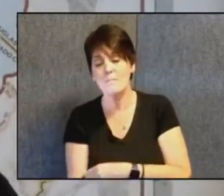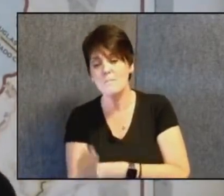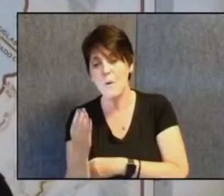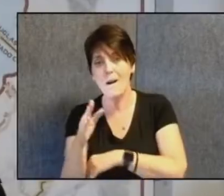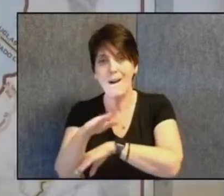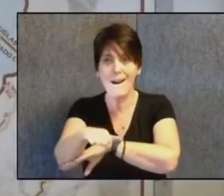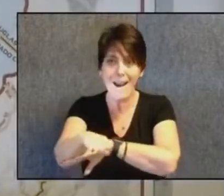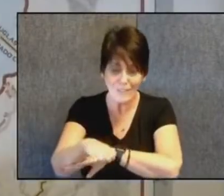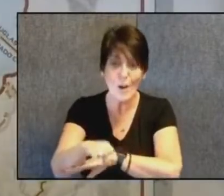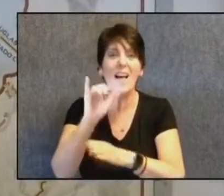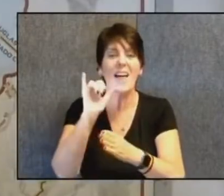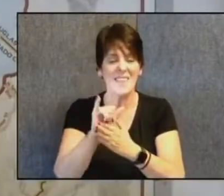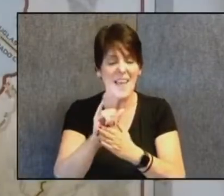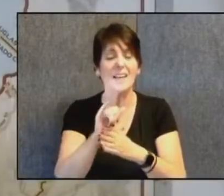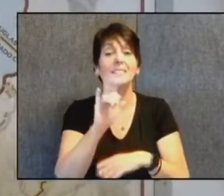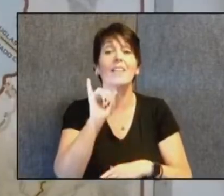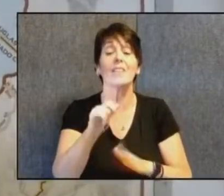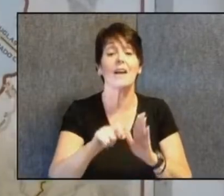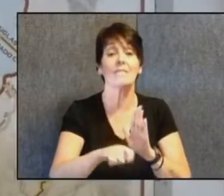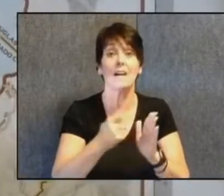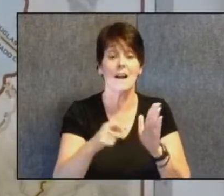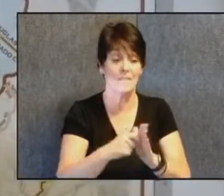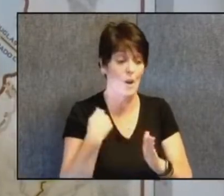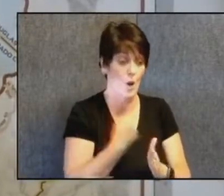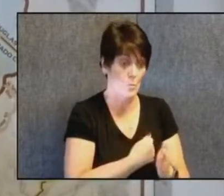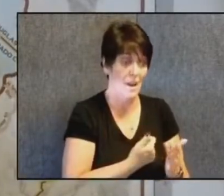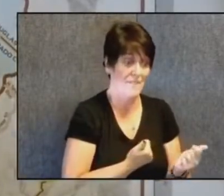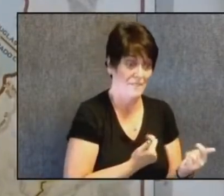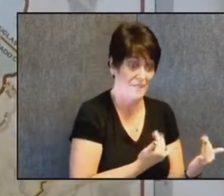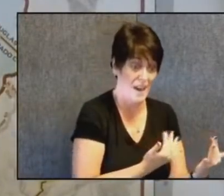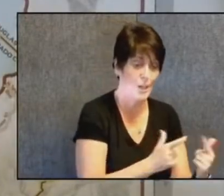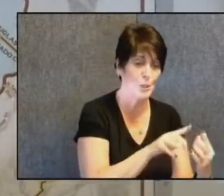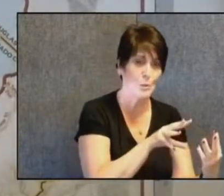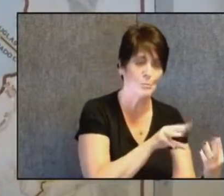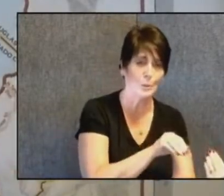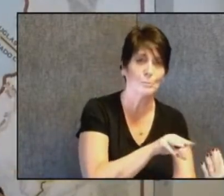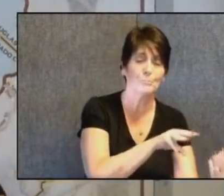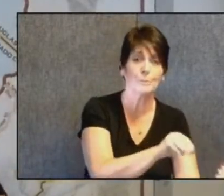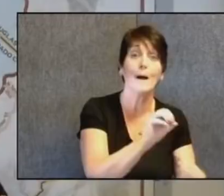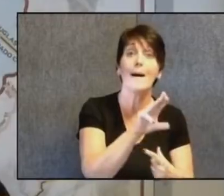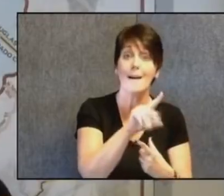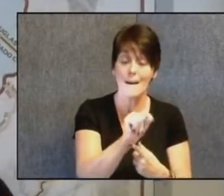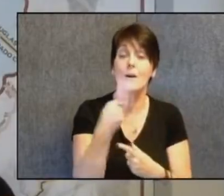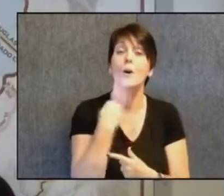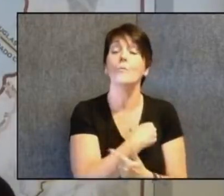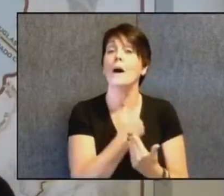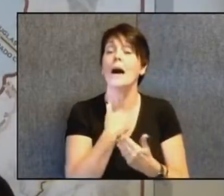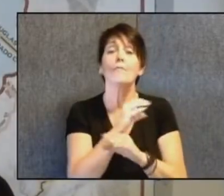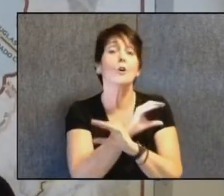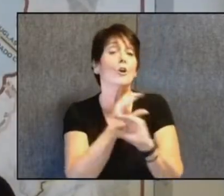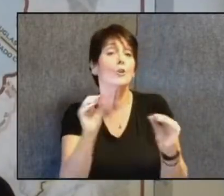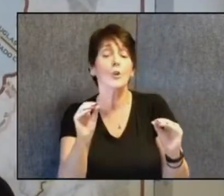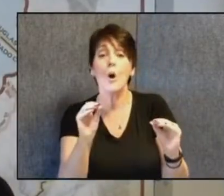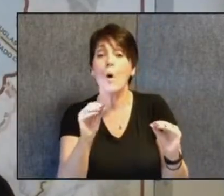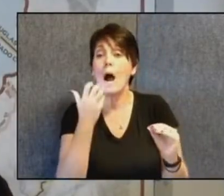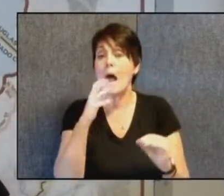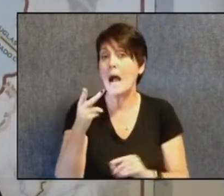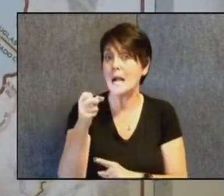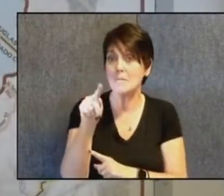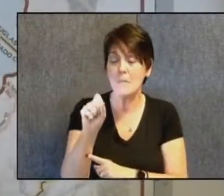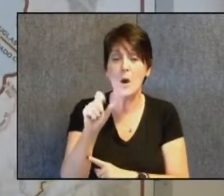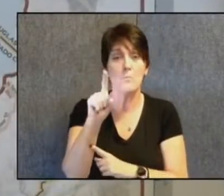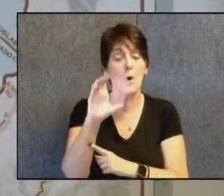afternoon, and that was those fuels that we set fire to burning out interior. We had no spots from those. It was